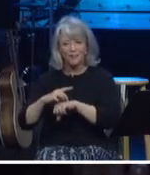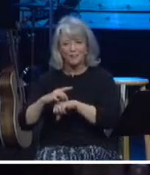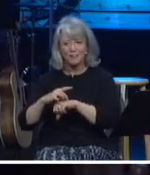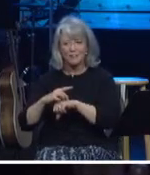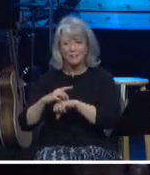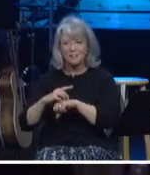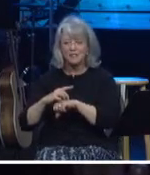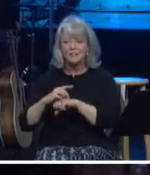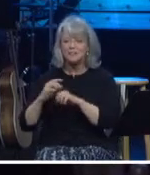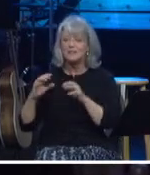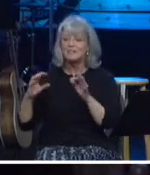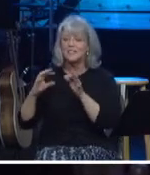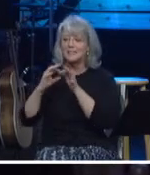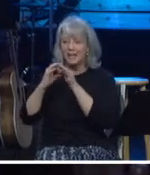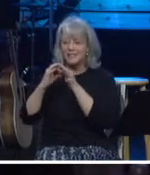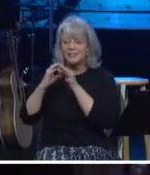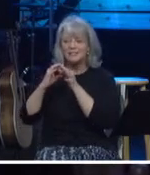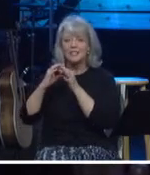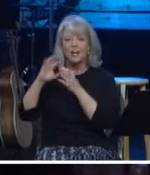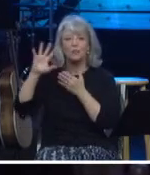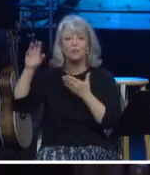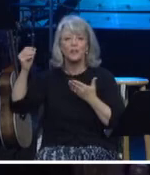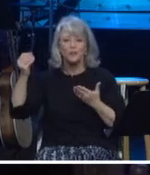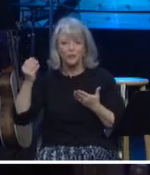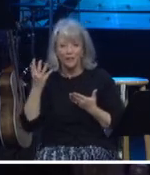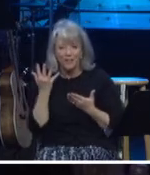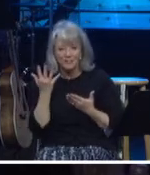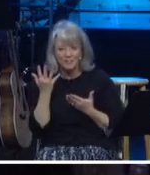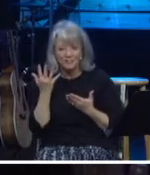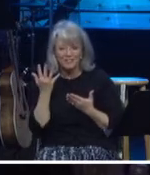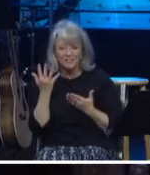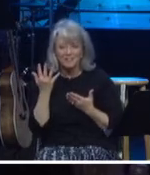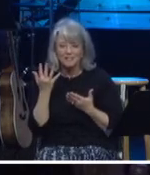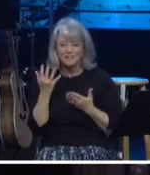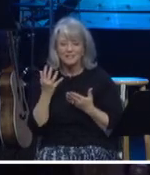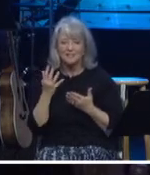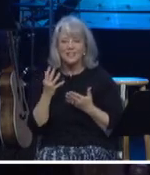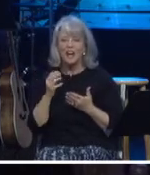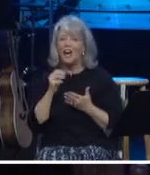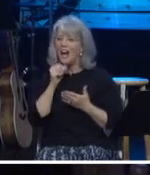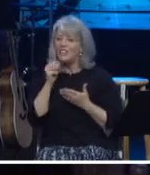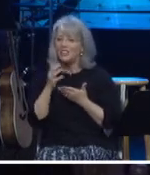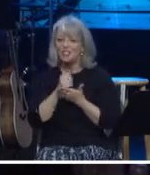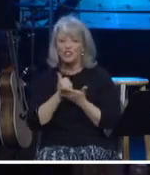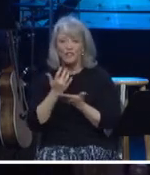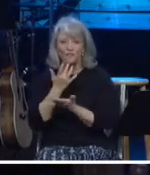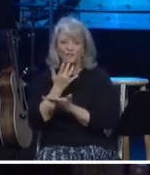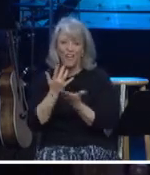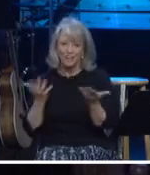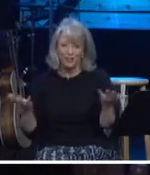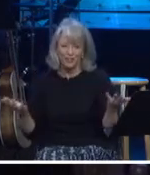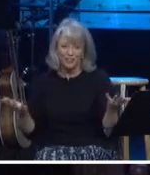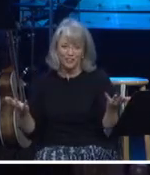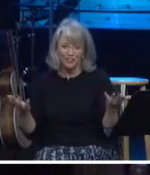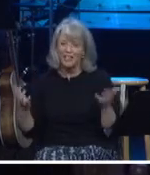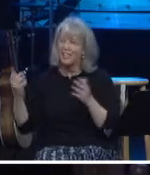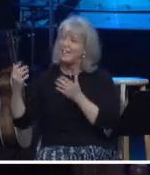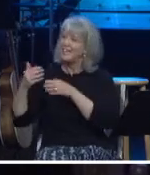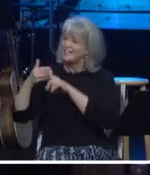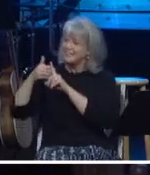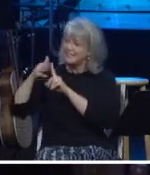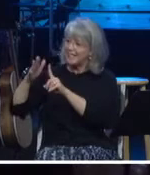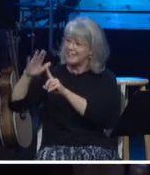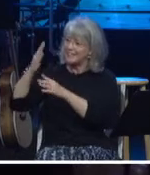grace. Undeserved favor. He sends his son in according to great